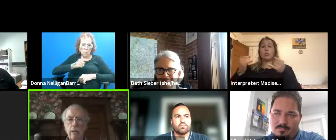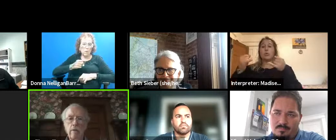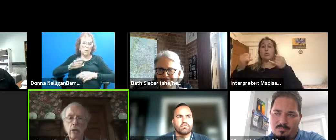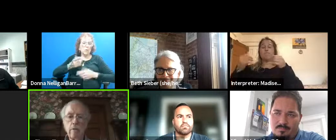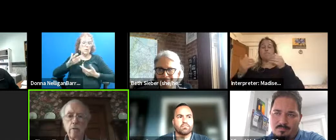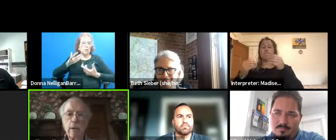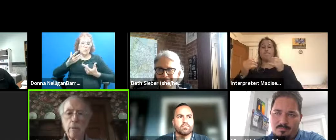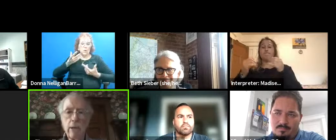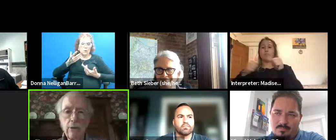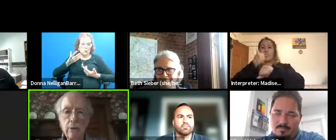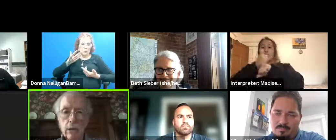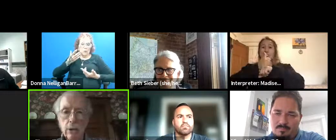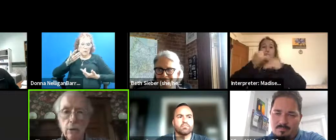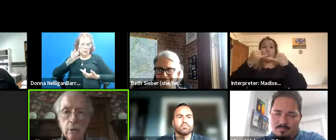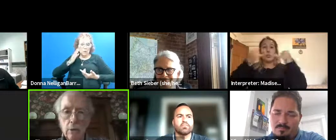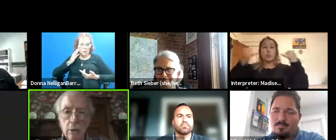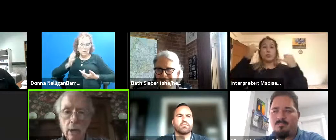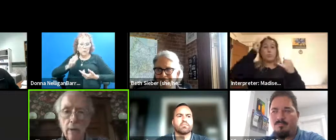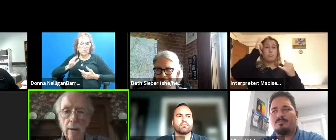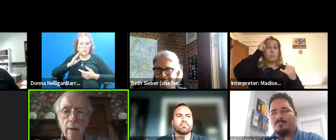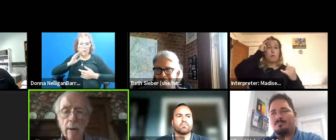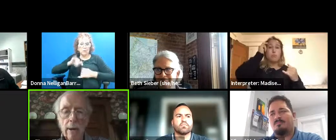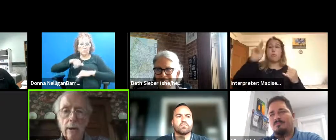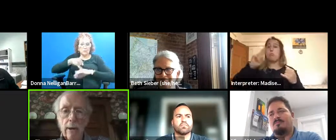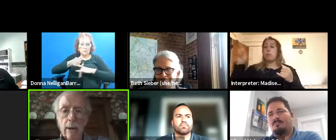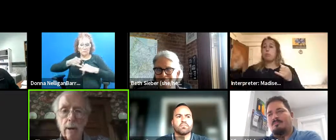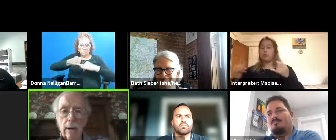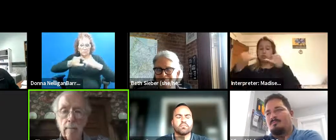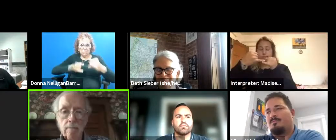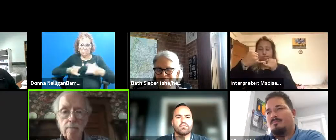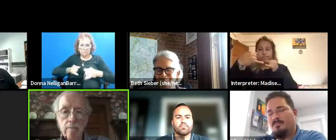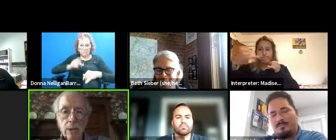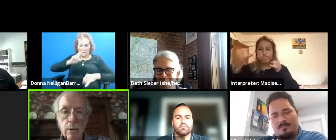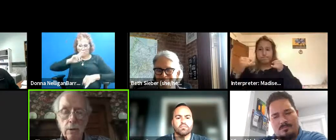grabbing a little bit of just a few Democrats in Rochester to